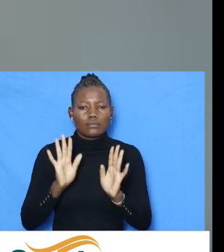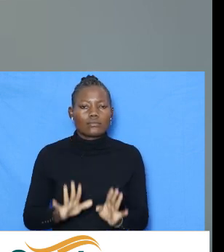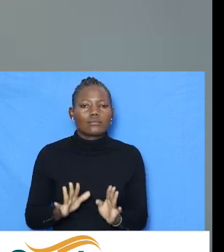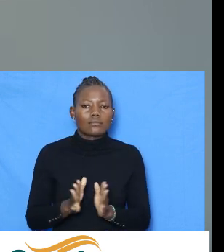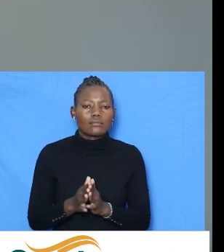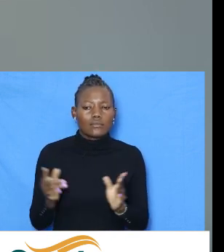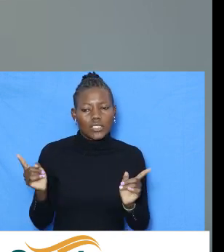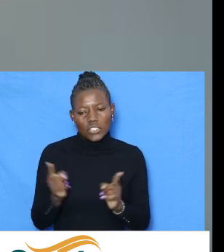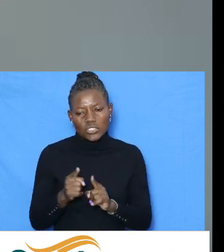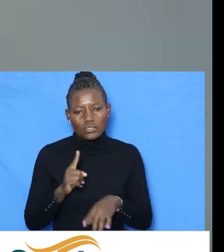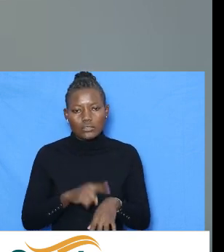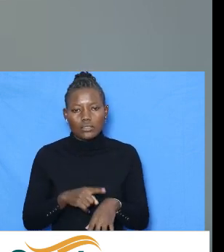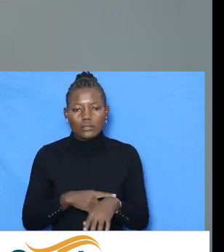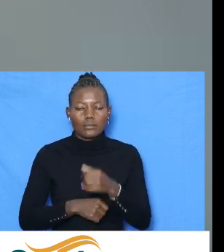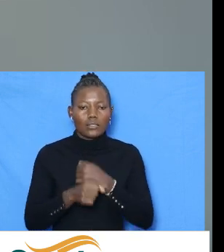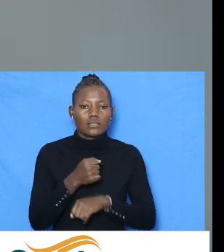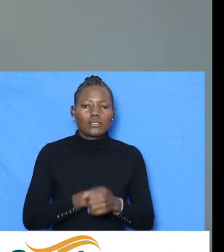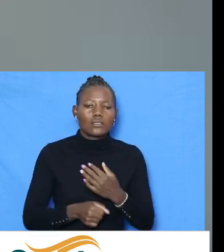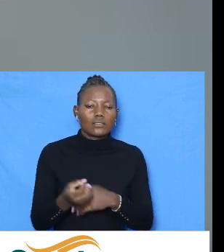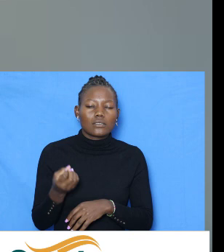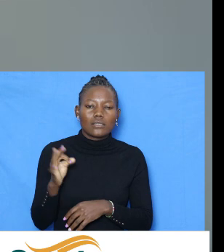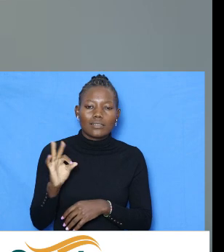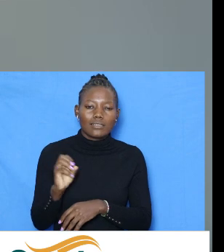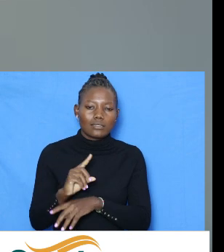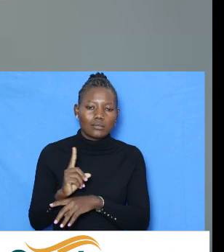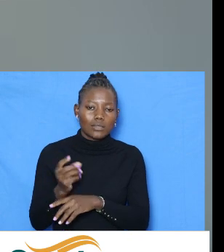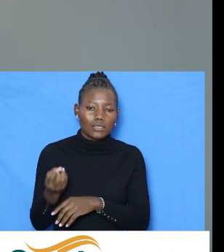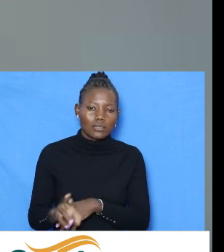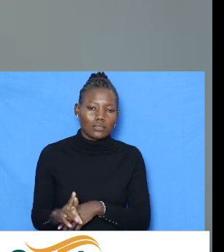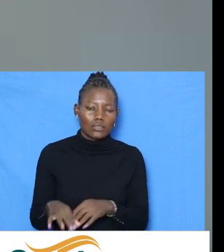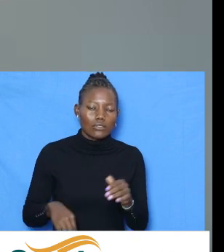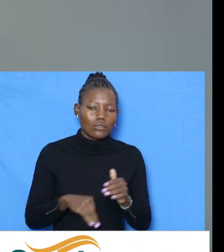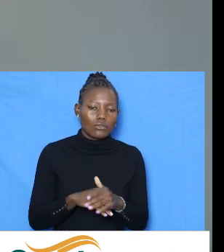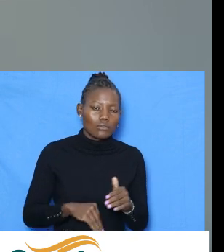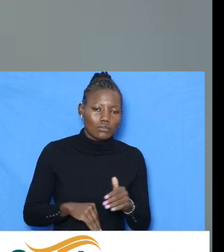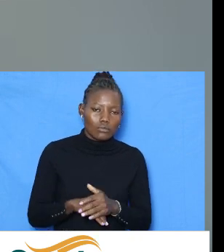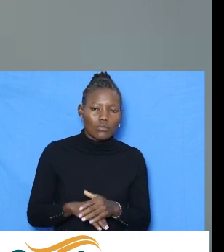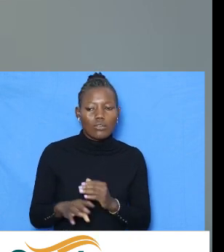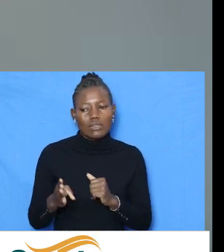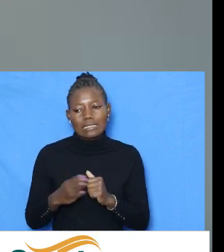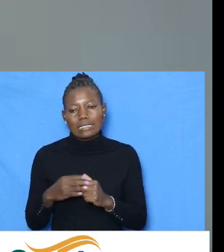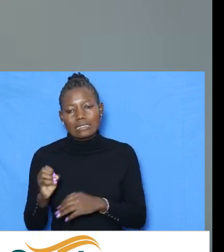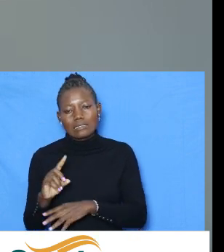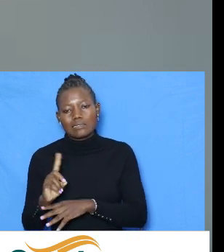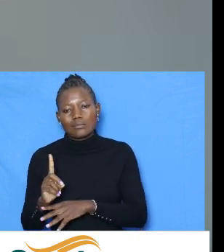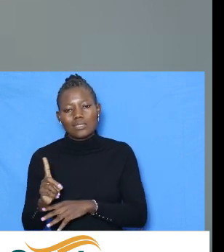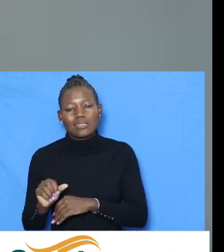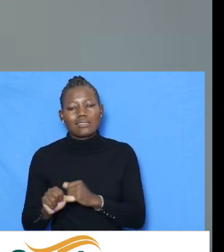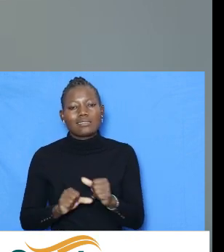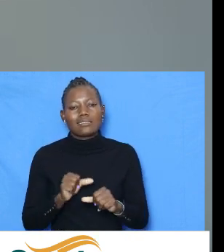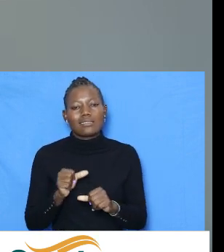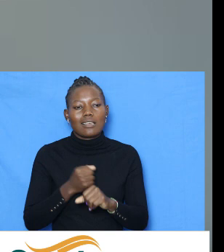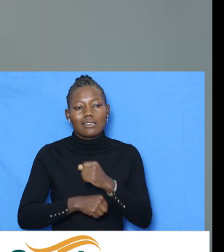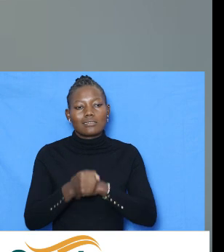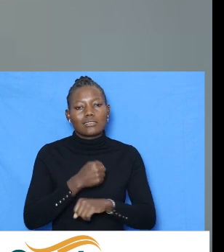it a short period activity, like 30 minutes, or is it like a football match, a 90 minutes activity